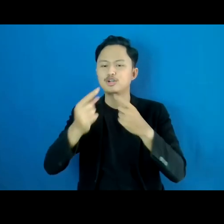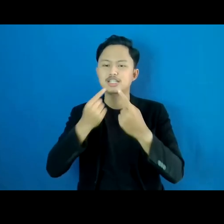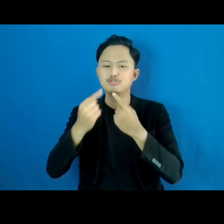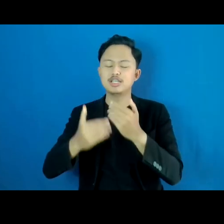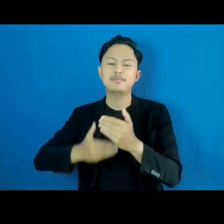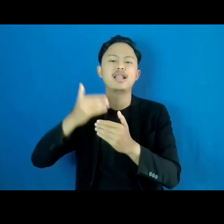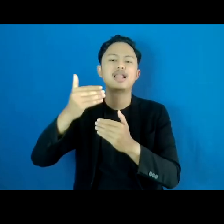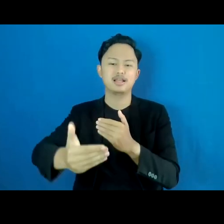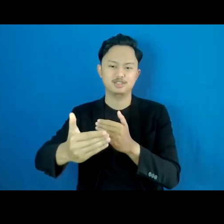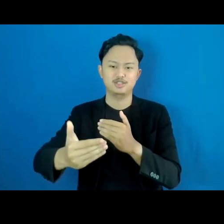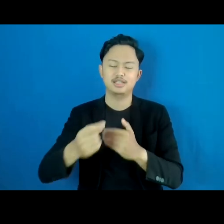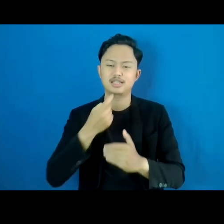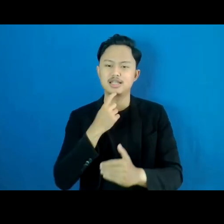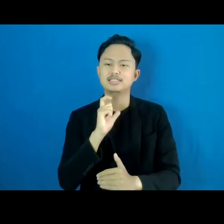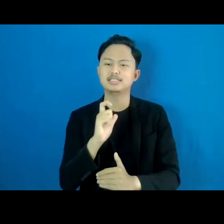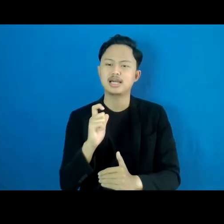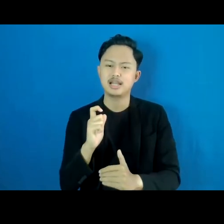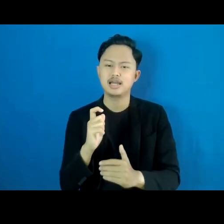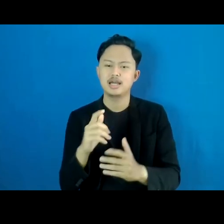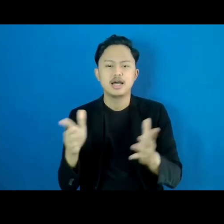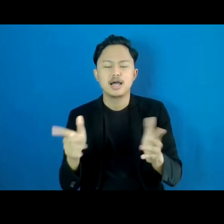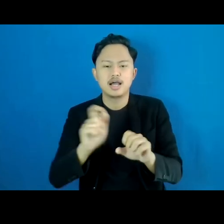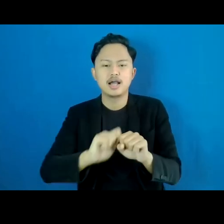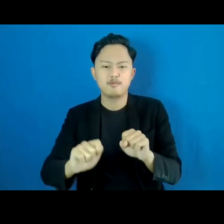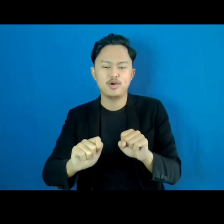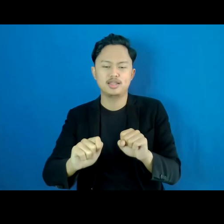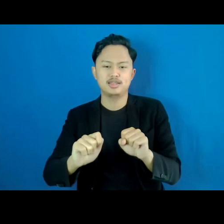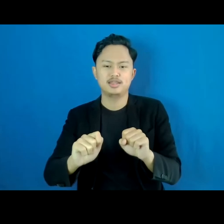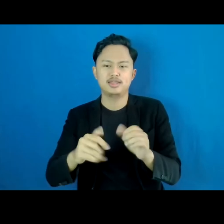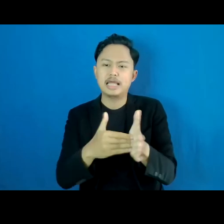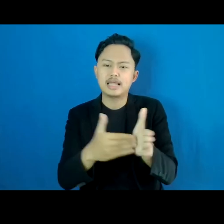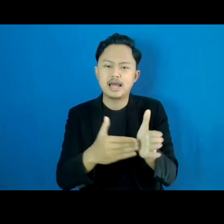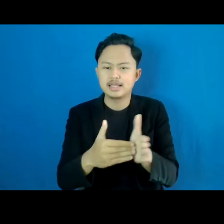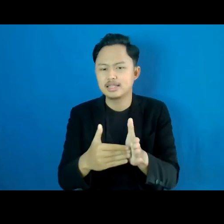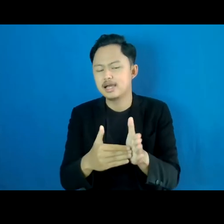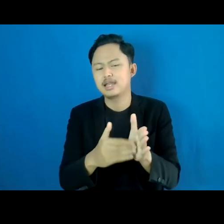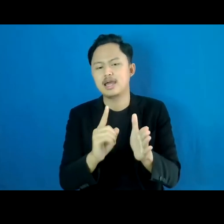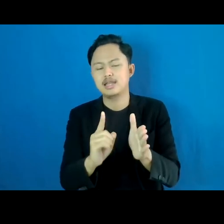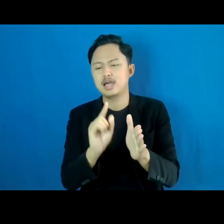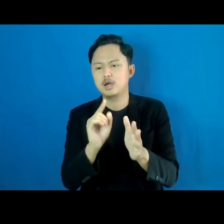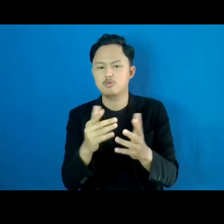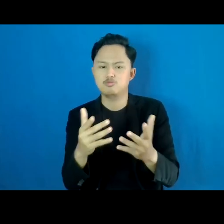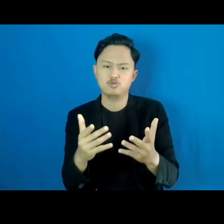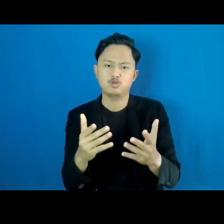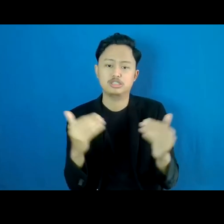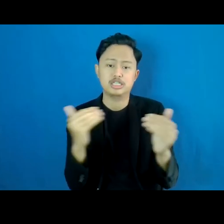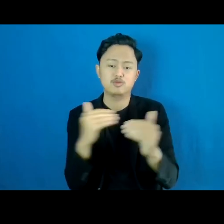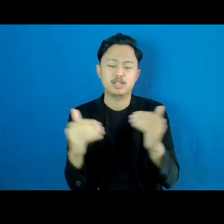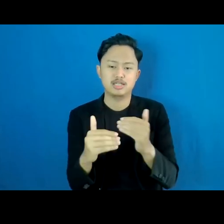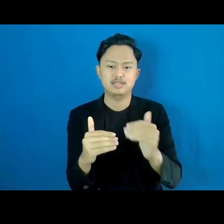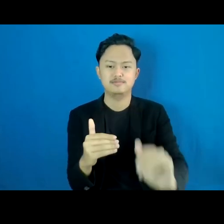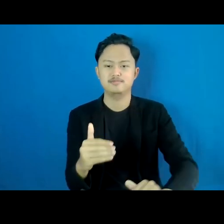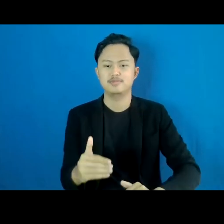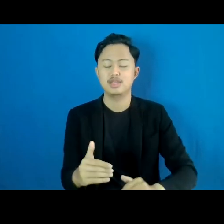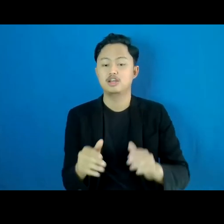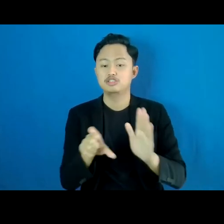on how to conduct an analysis and barriers and opportunities to electrify public transportation fleets,